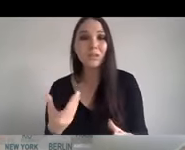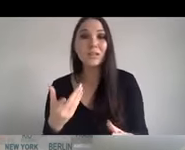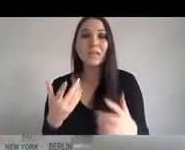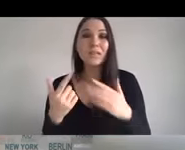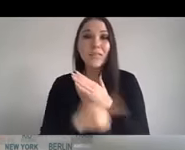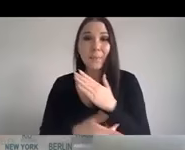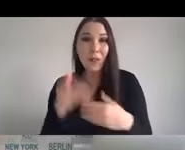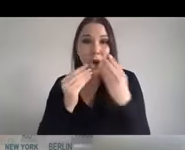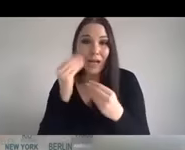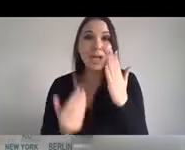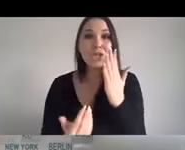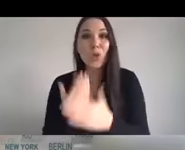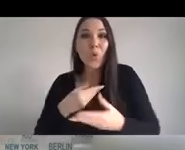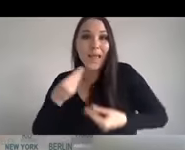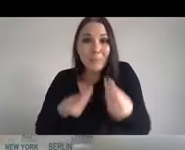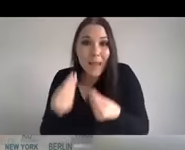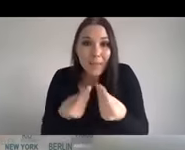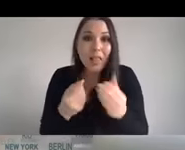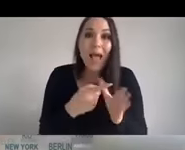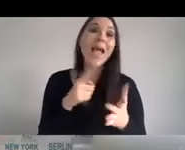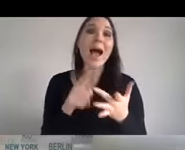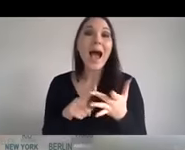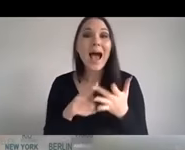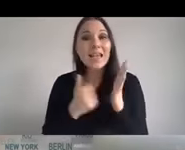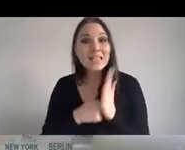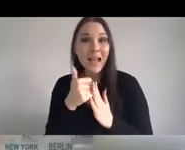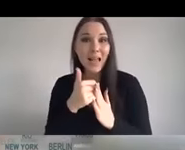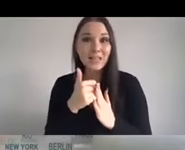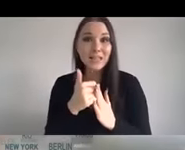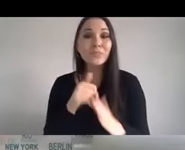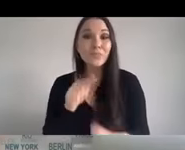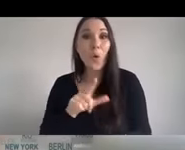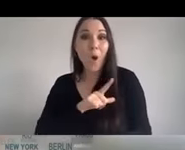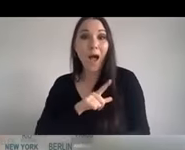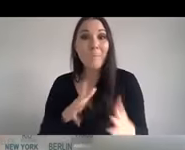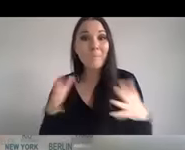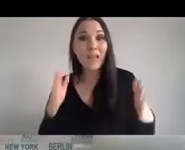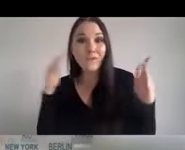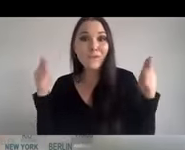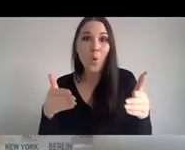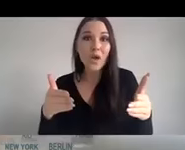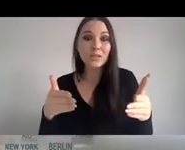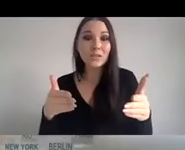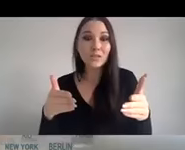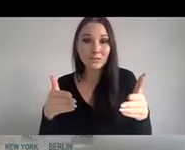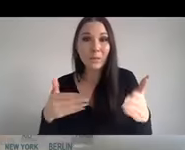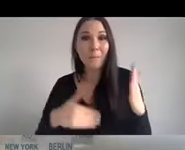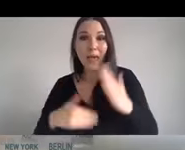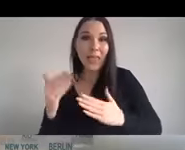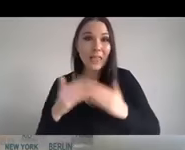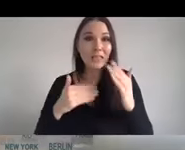and new explainable AI techniques, because our big focus is to build